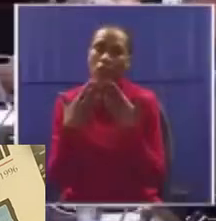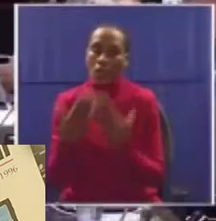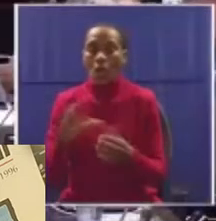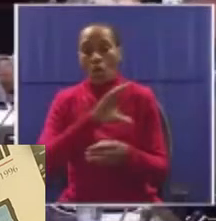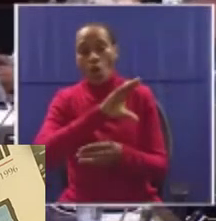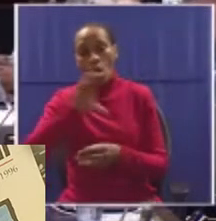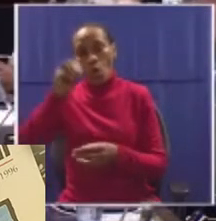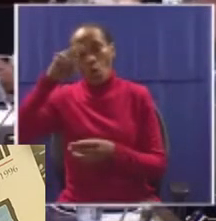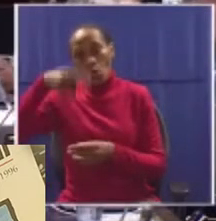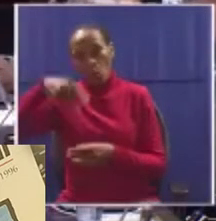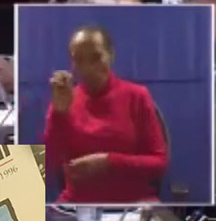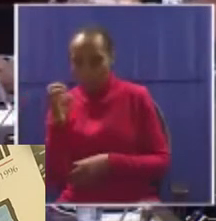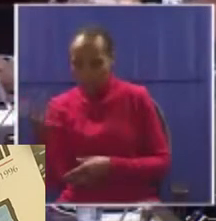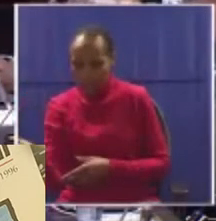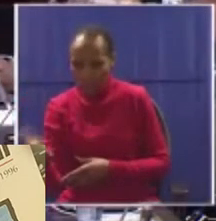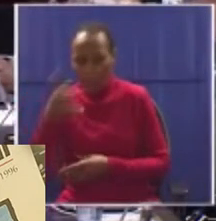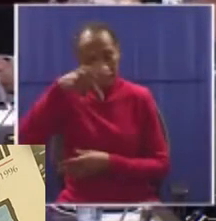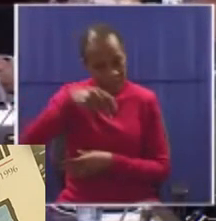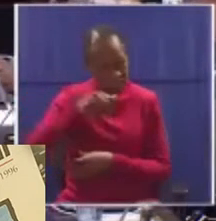cope